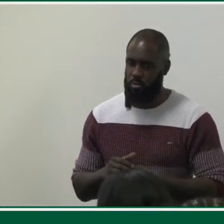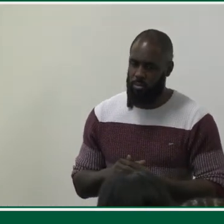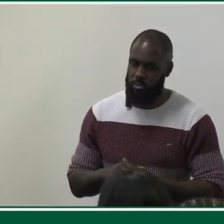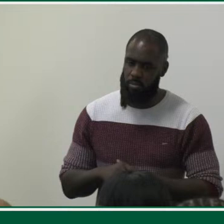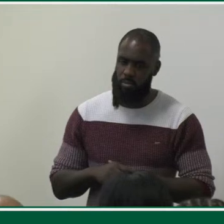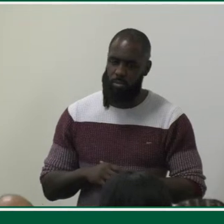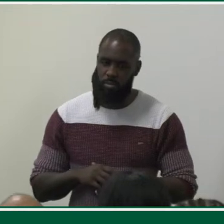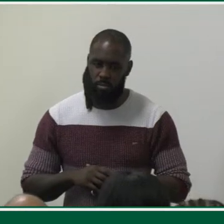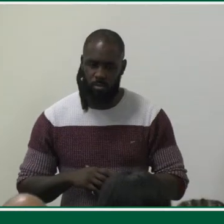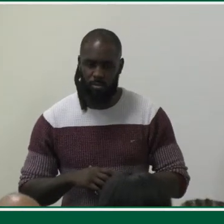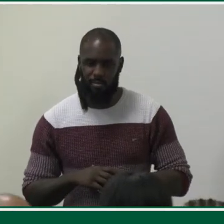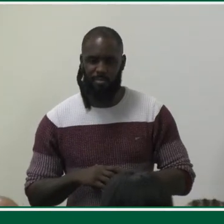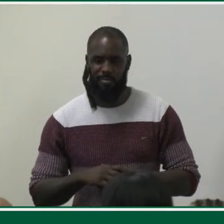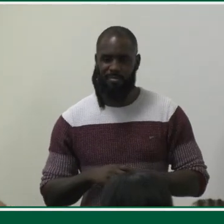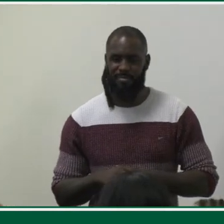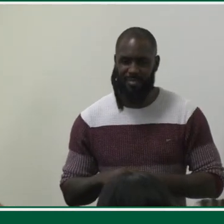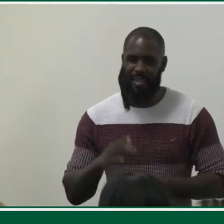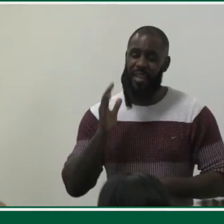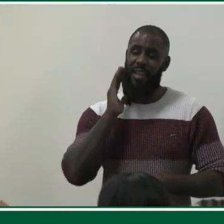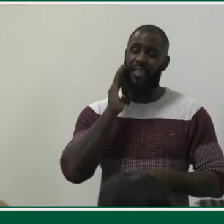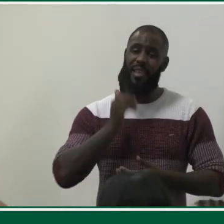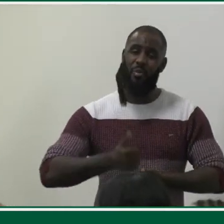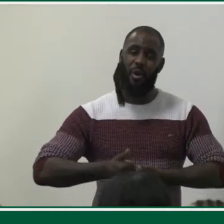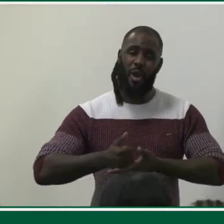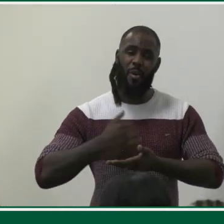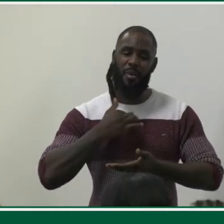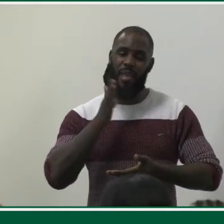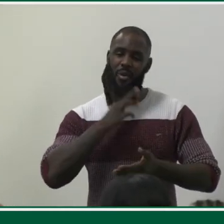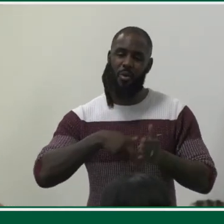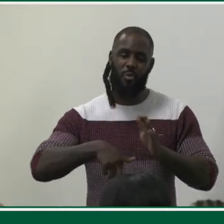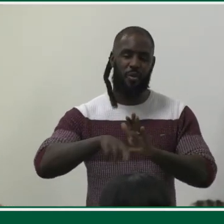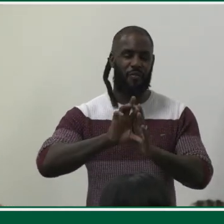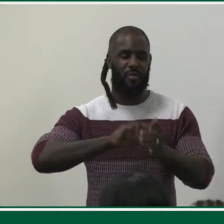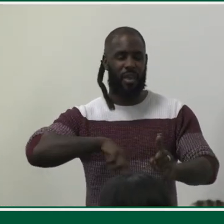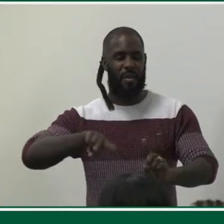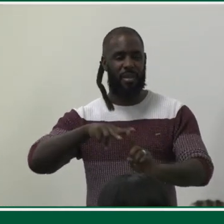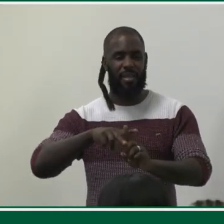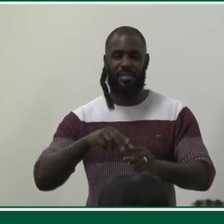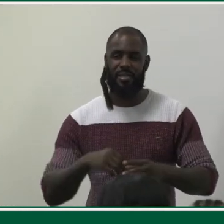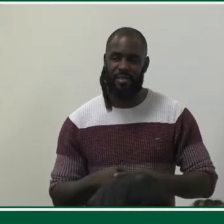they will be able to help us to review their applications.